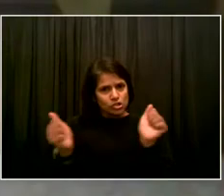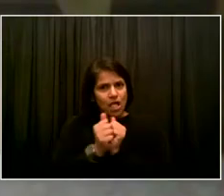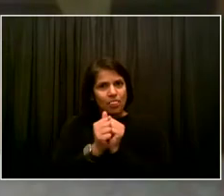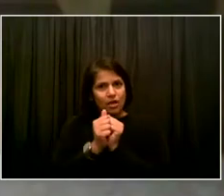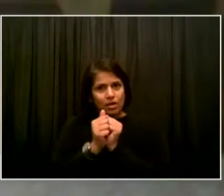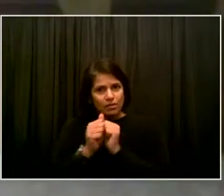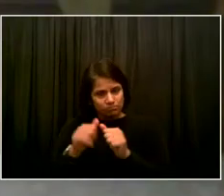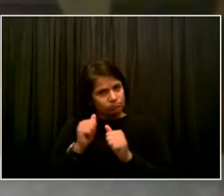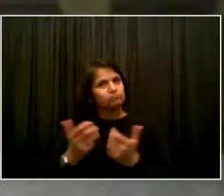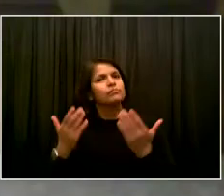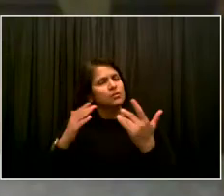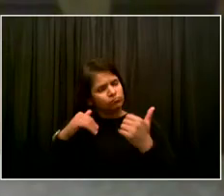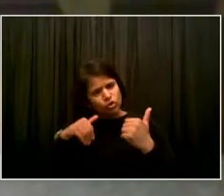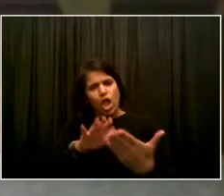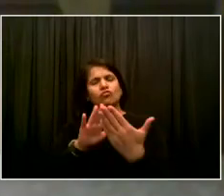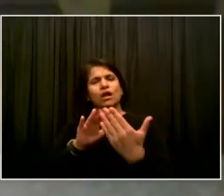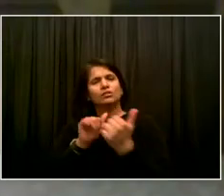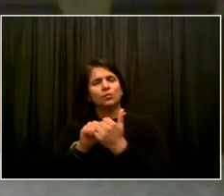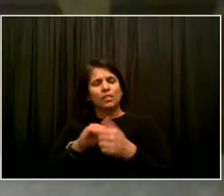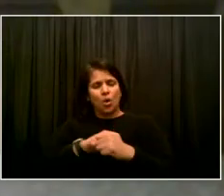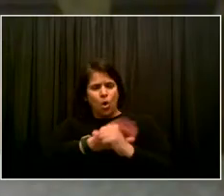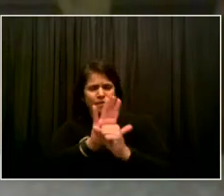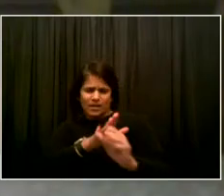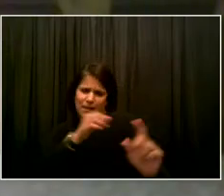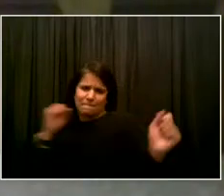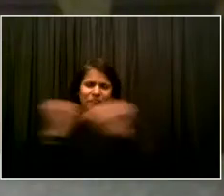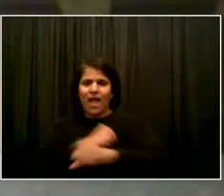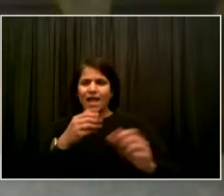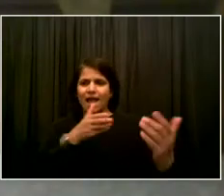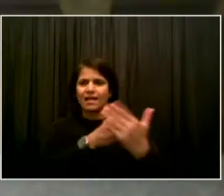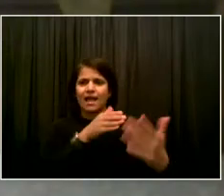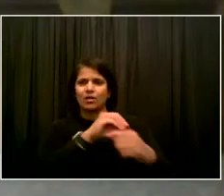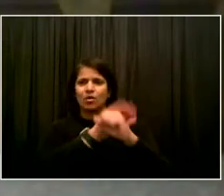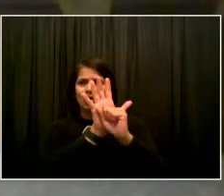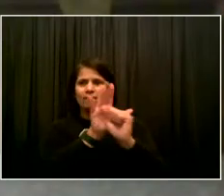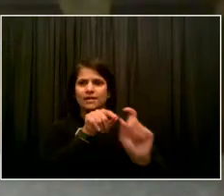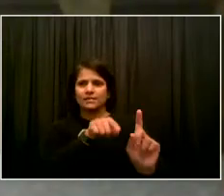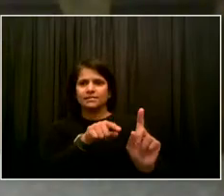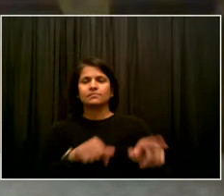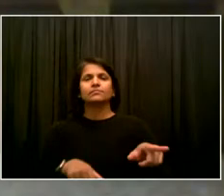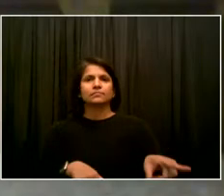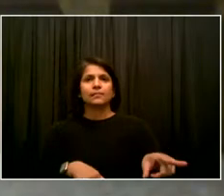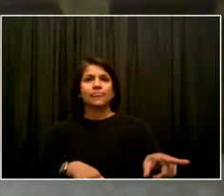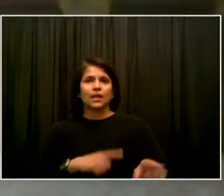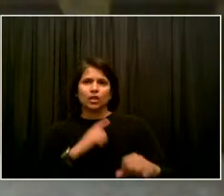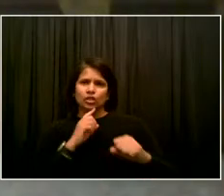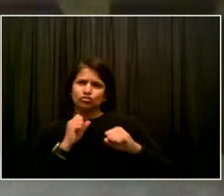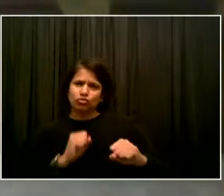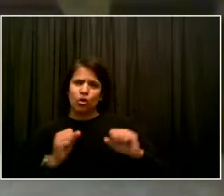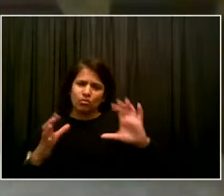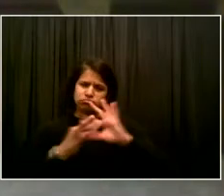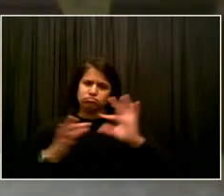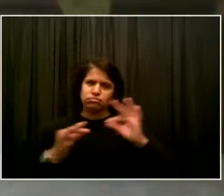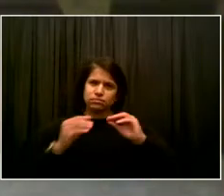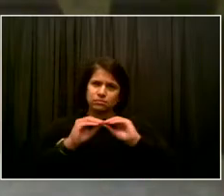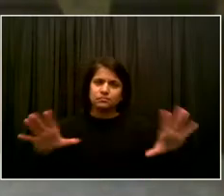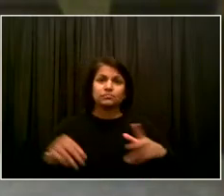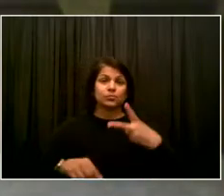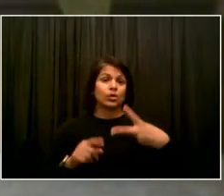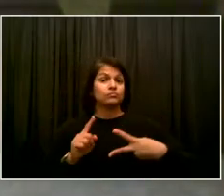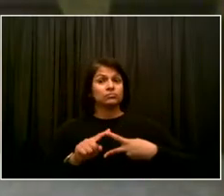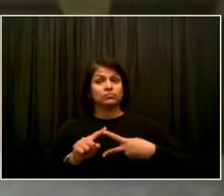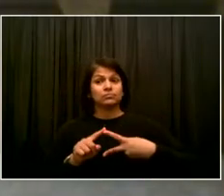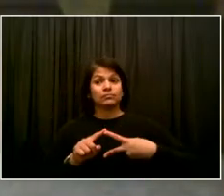have. Two clear messages we're saying loud and clear. Your children are safer in